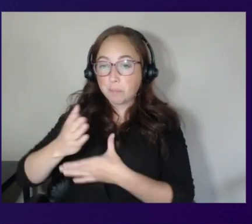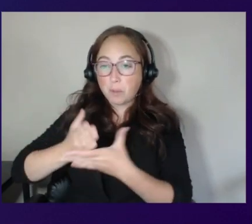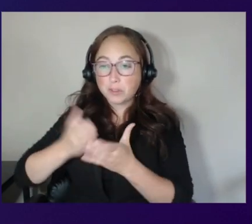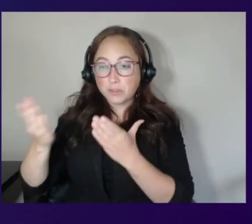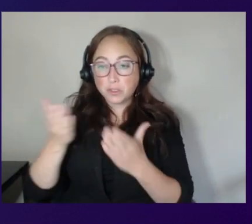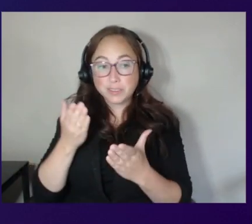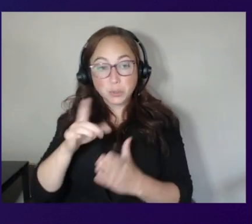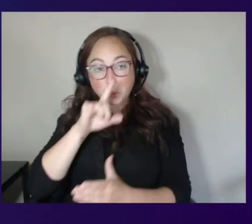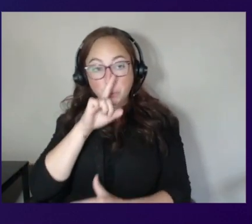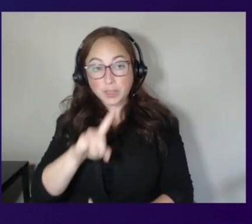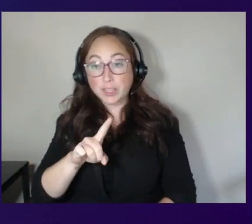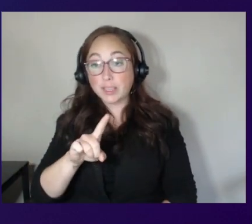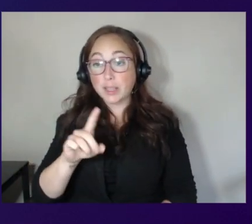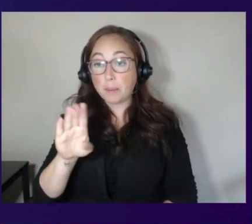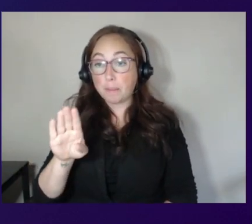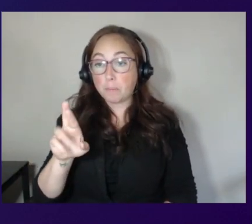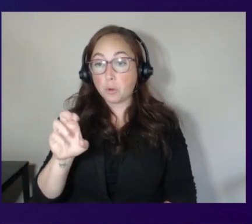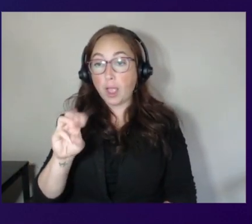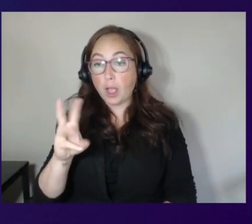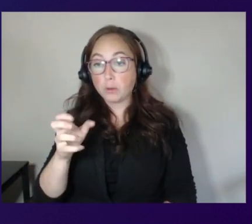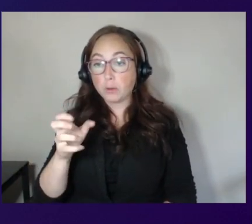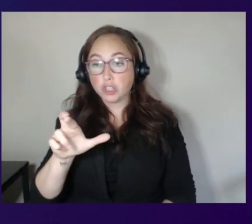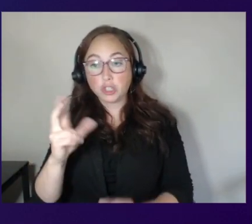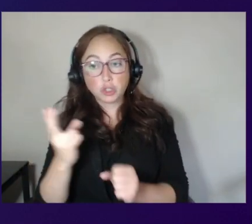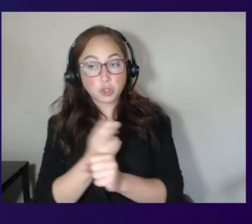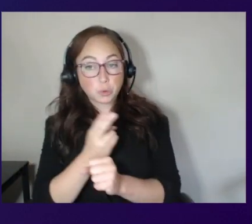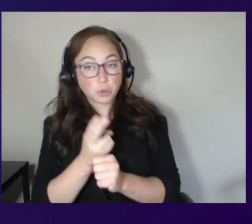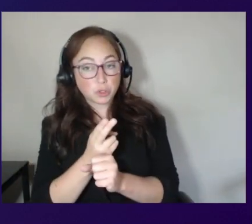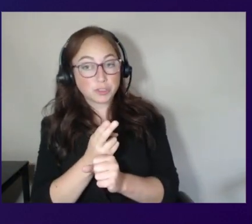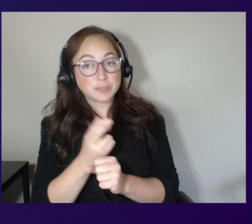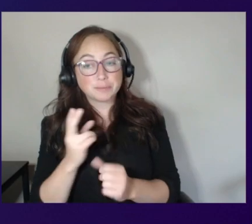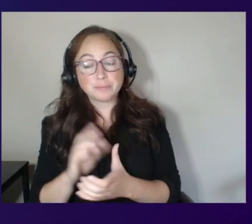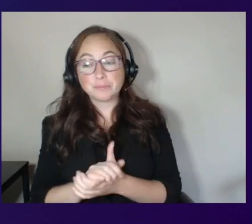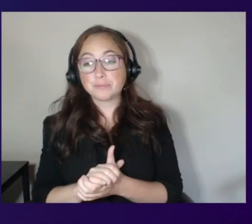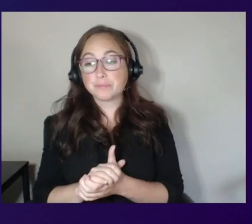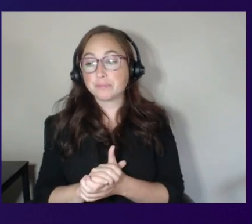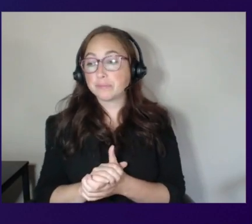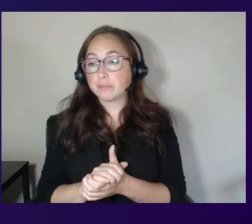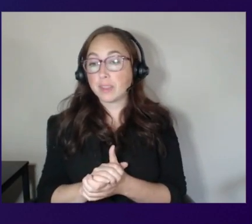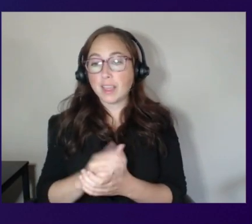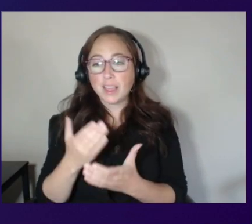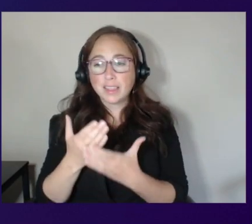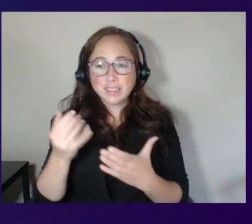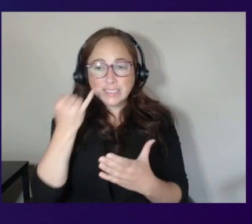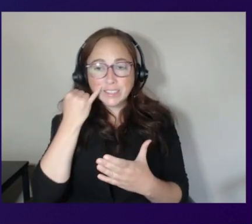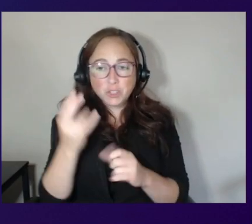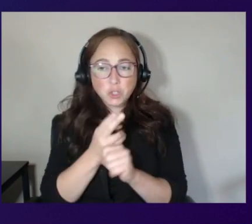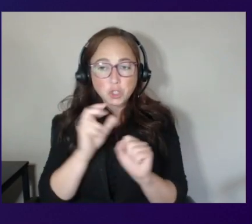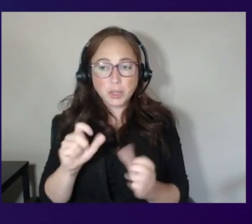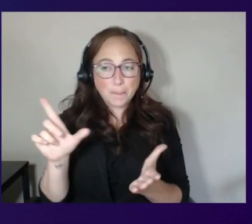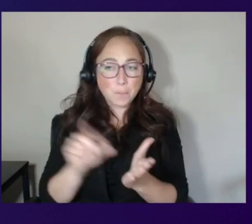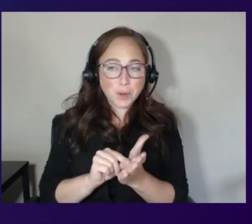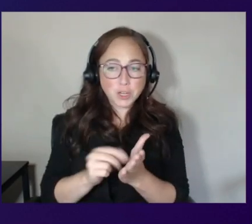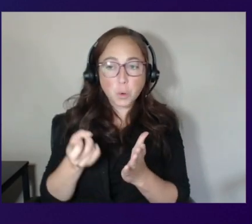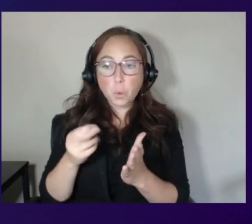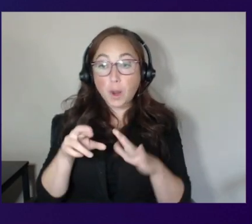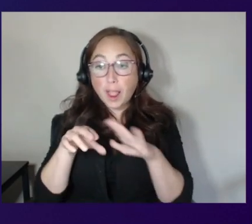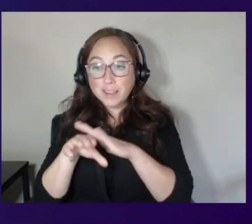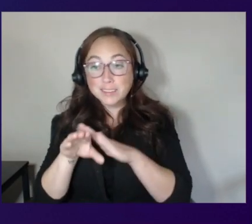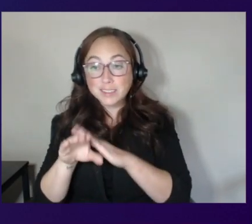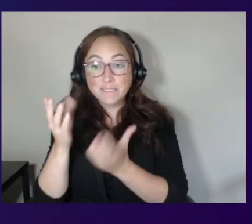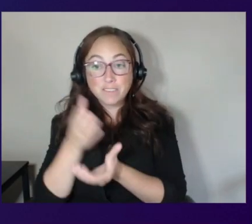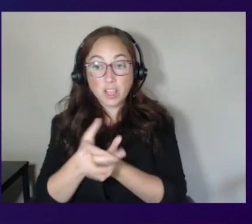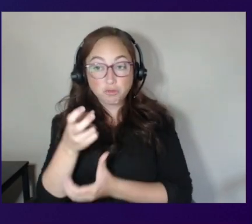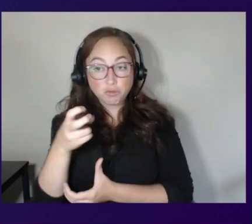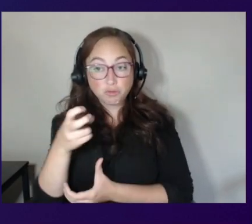and the user settings. So the user settings are things like whether or not the user can print or can access the file transfer during the session.